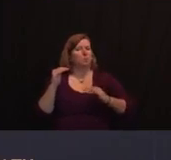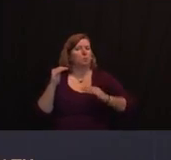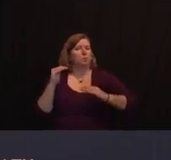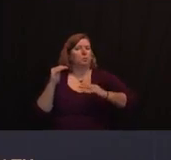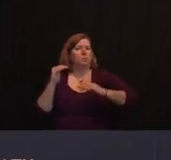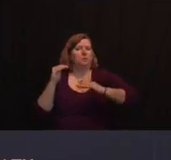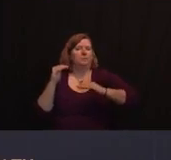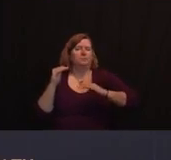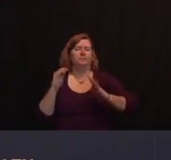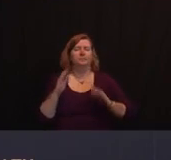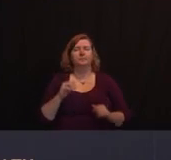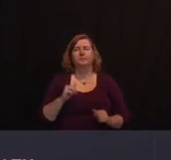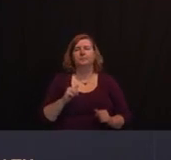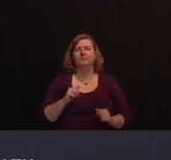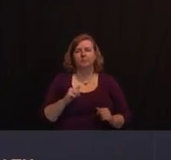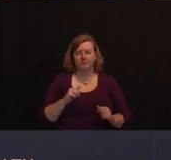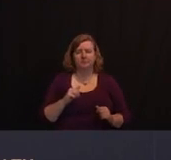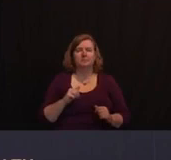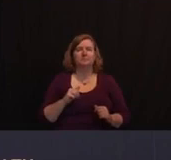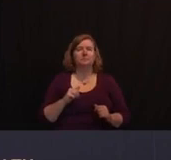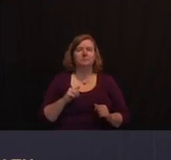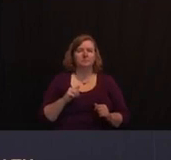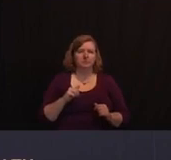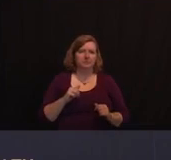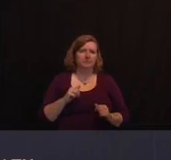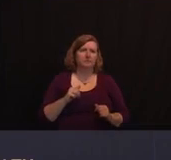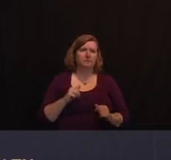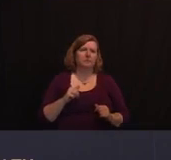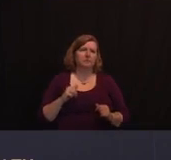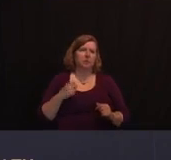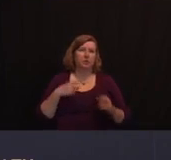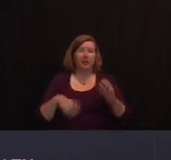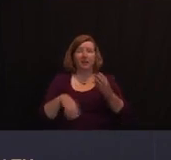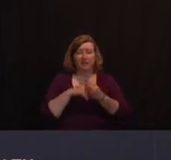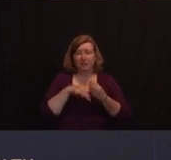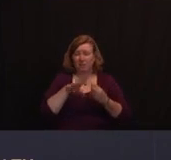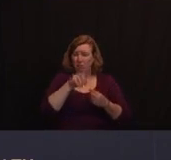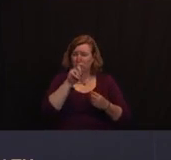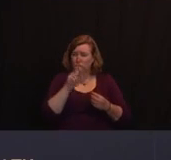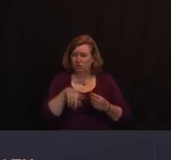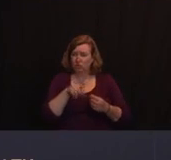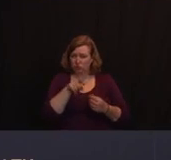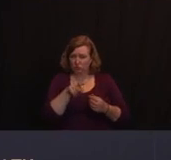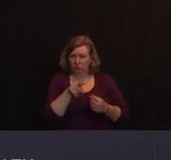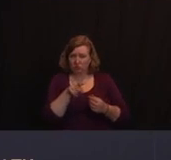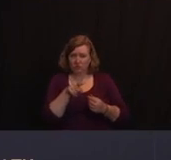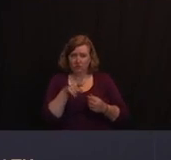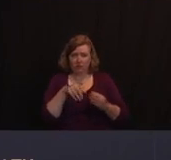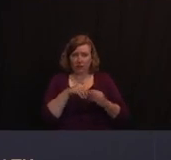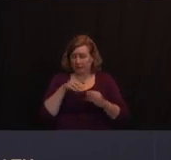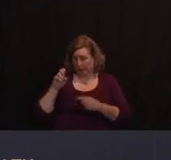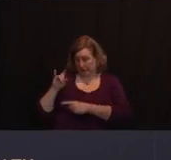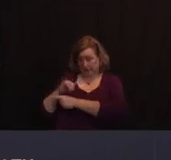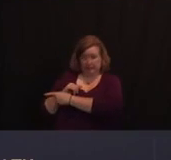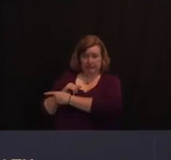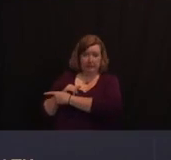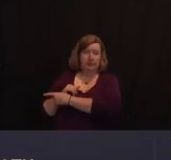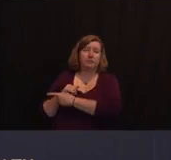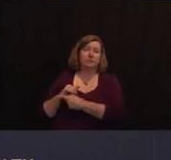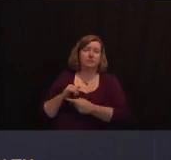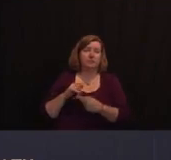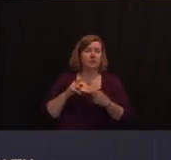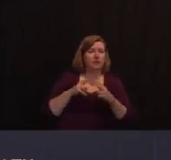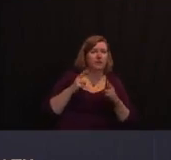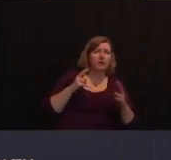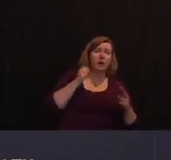I want to add to your questions of Eddie, how common is it to see pauses? I